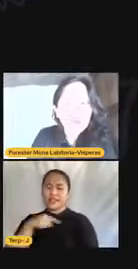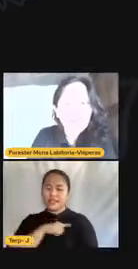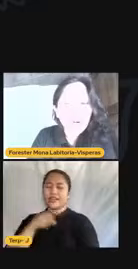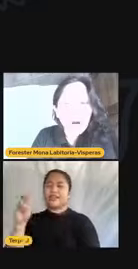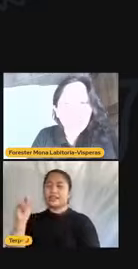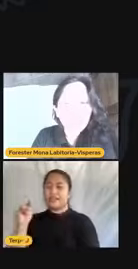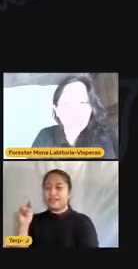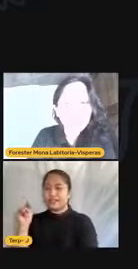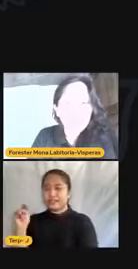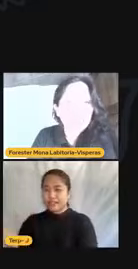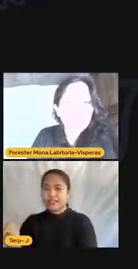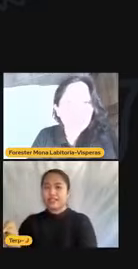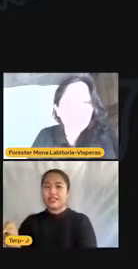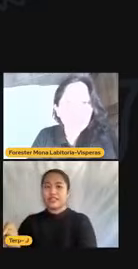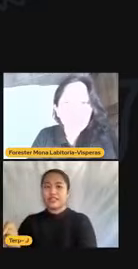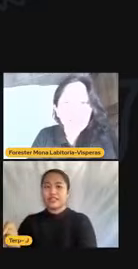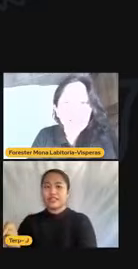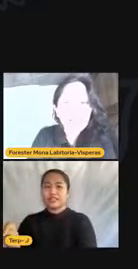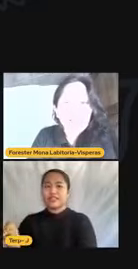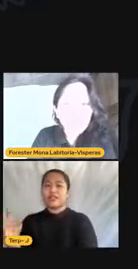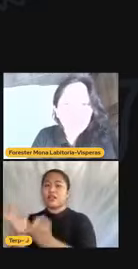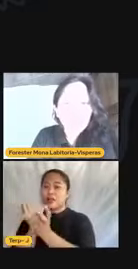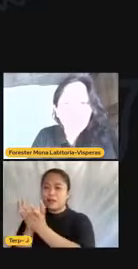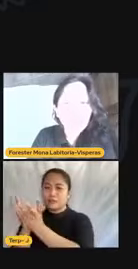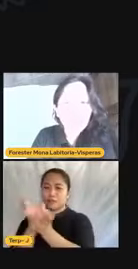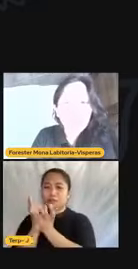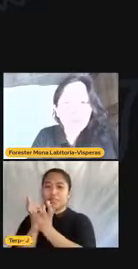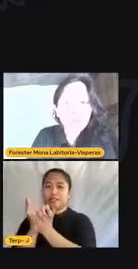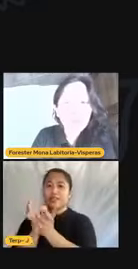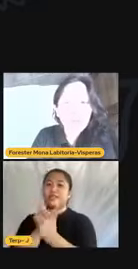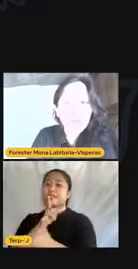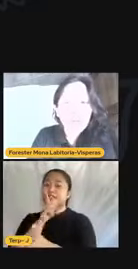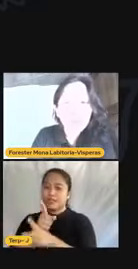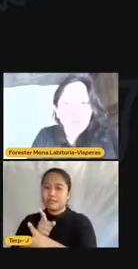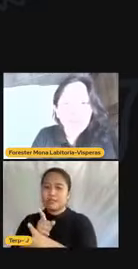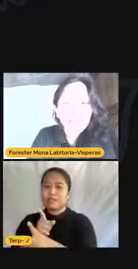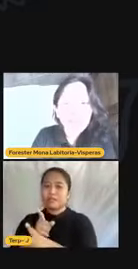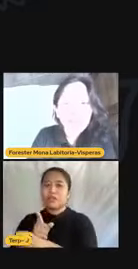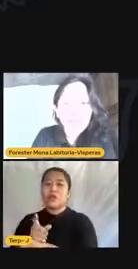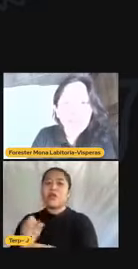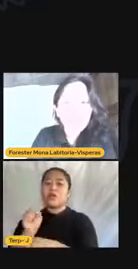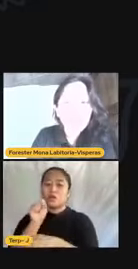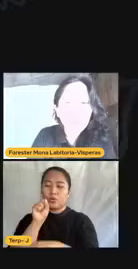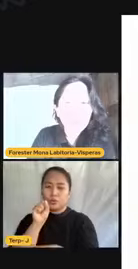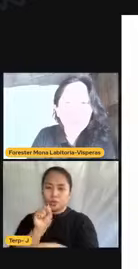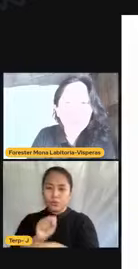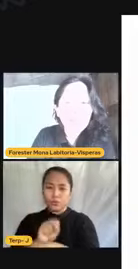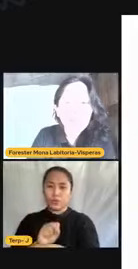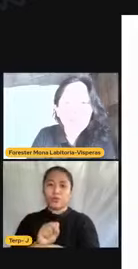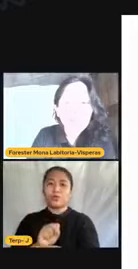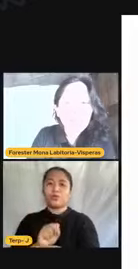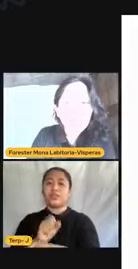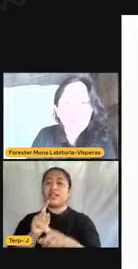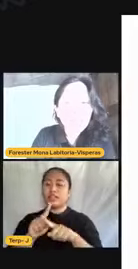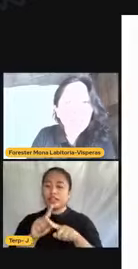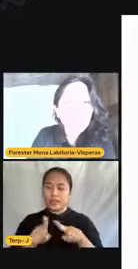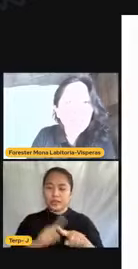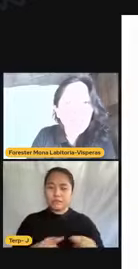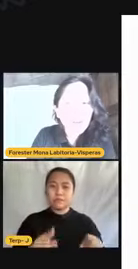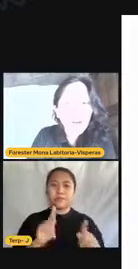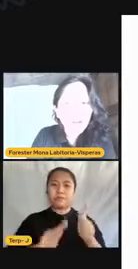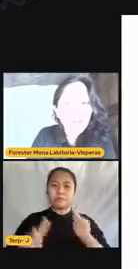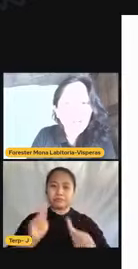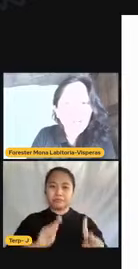right for our children. Network with people, private and public, and